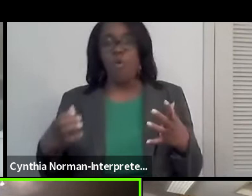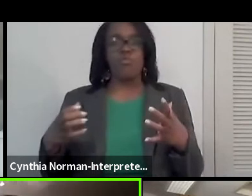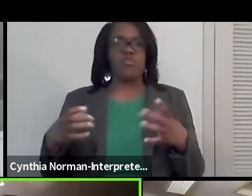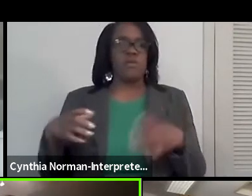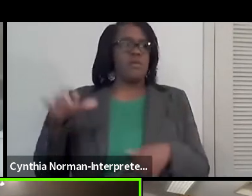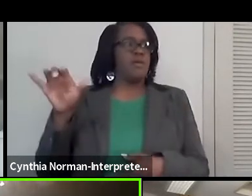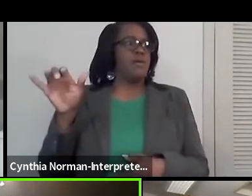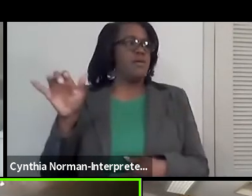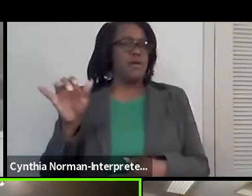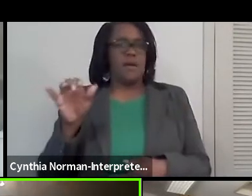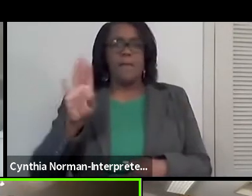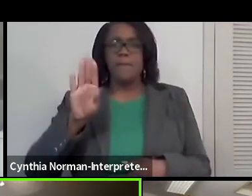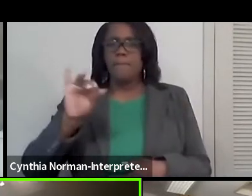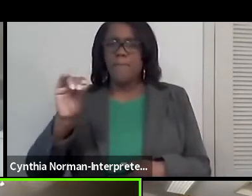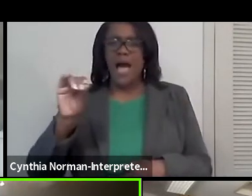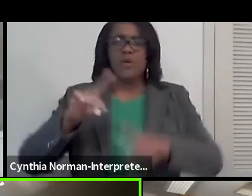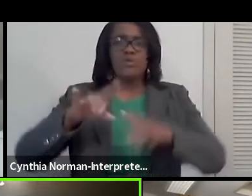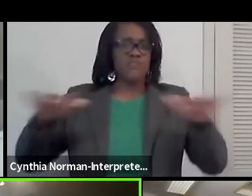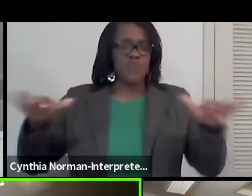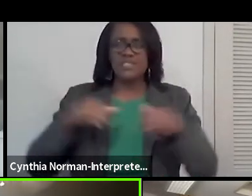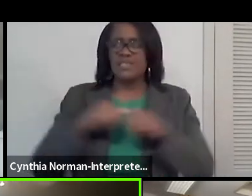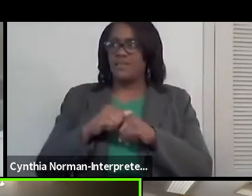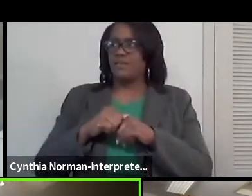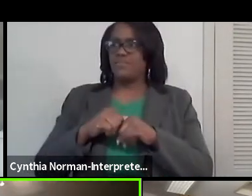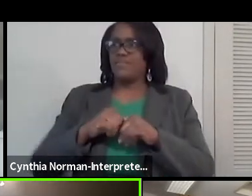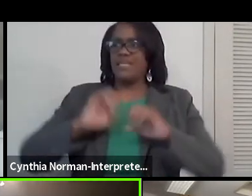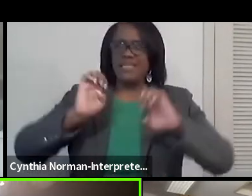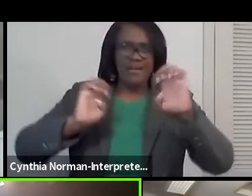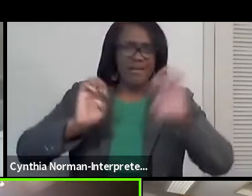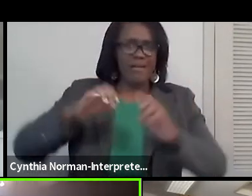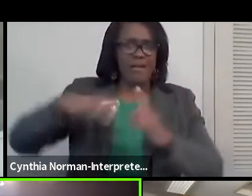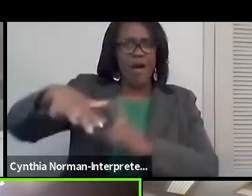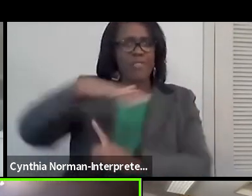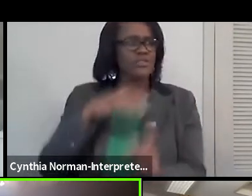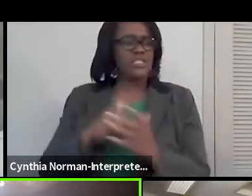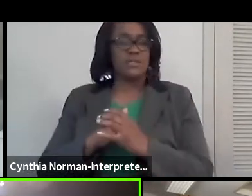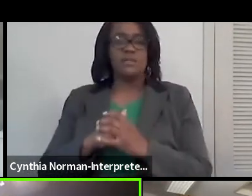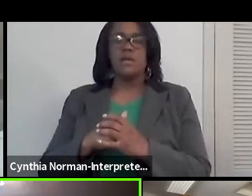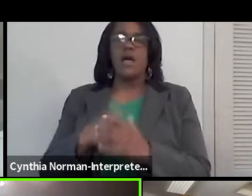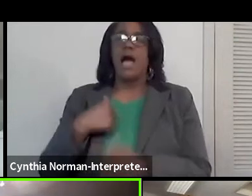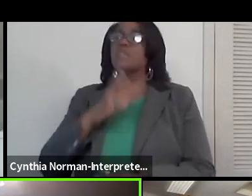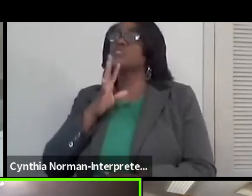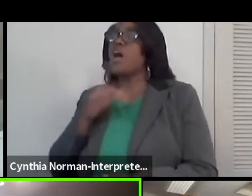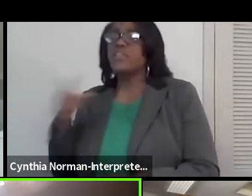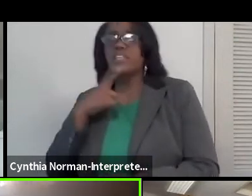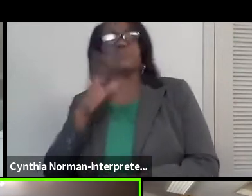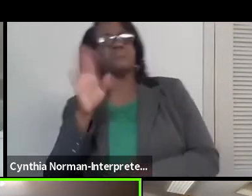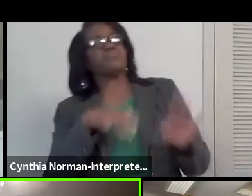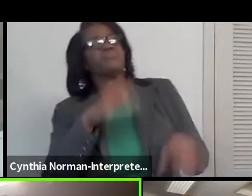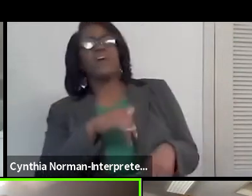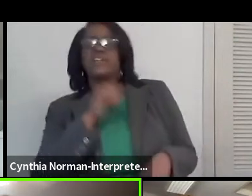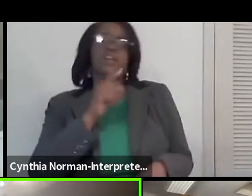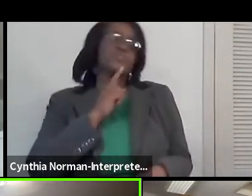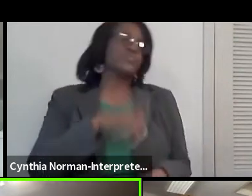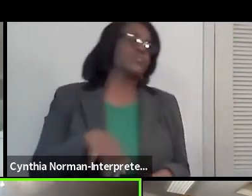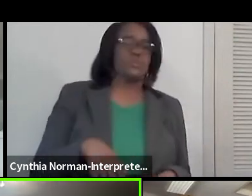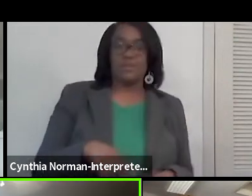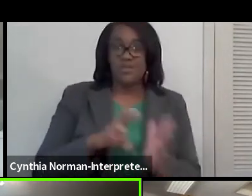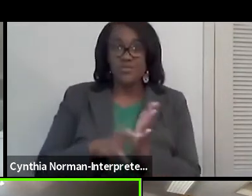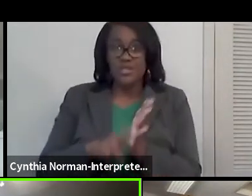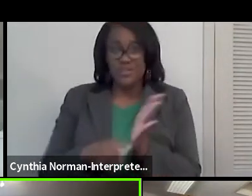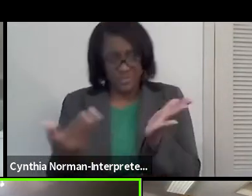of biodiversity, in terms of ecology. When I talk to them about those things, they just say, oh, that's not true. But it's like, the research shows it.